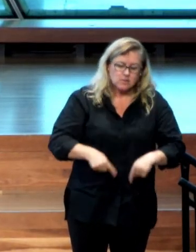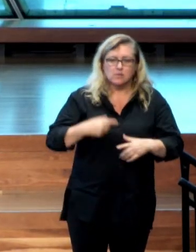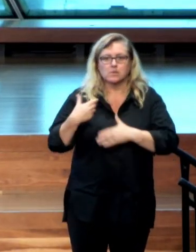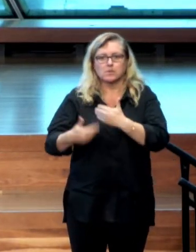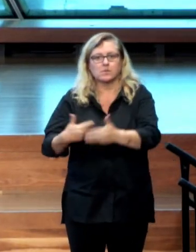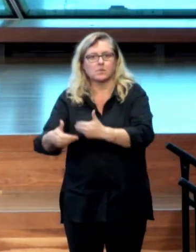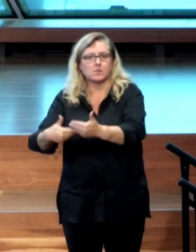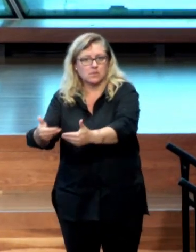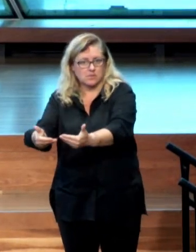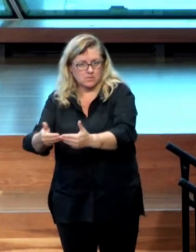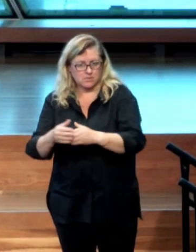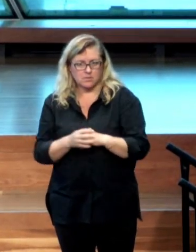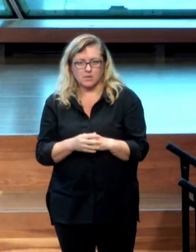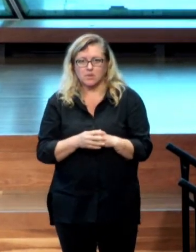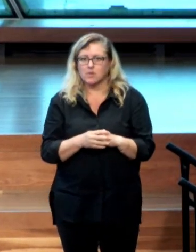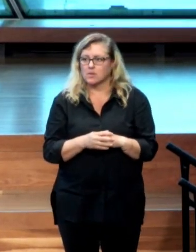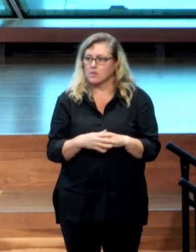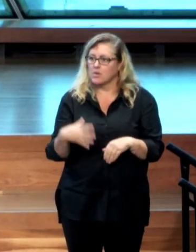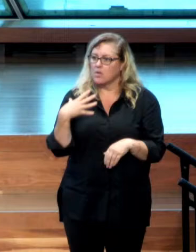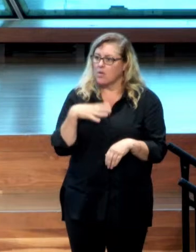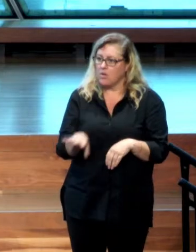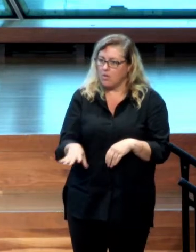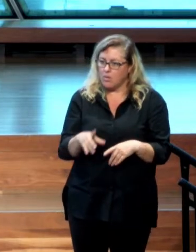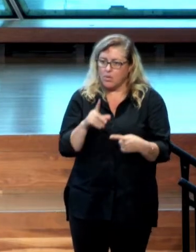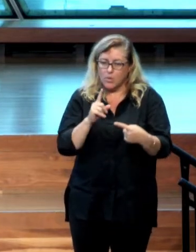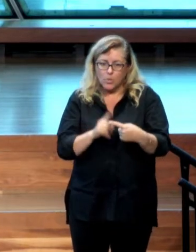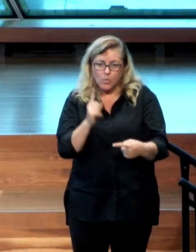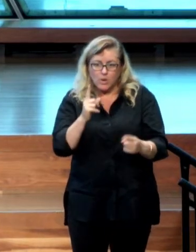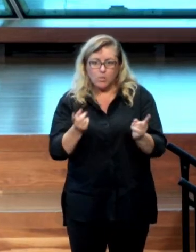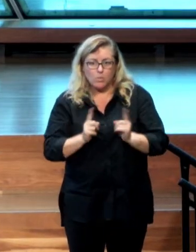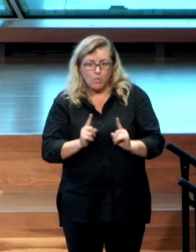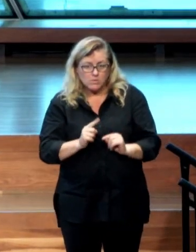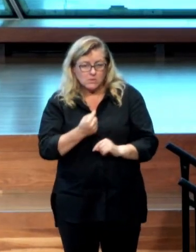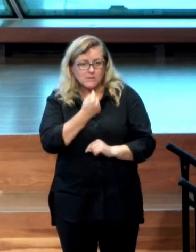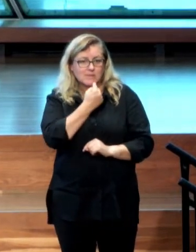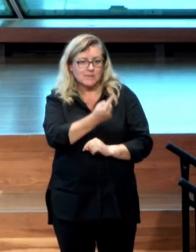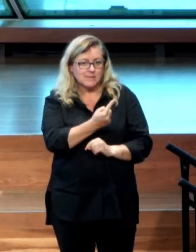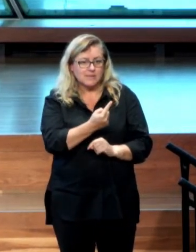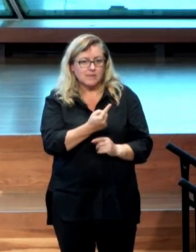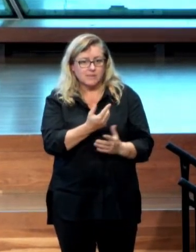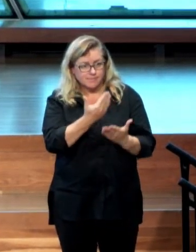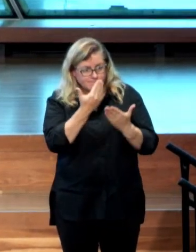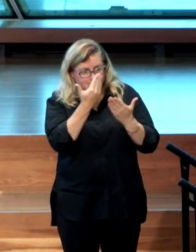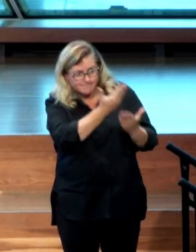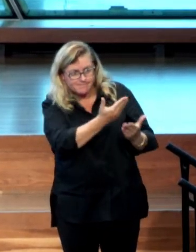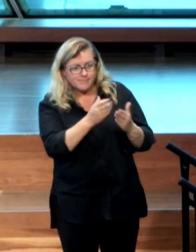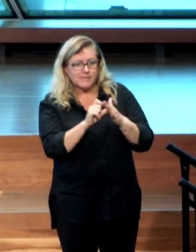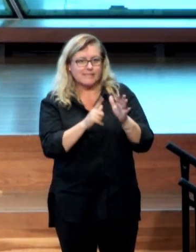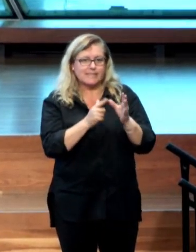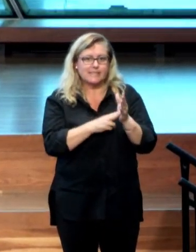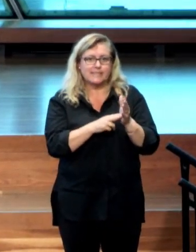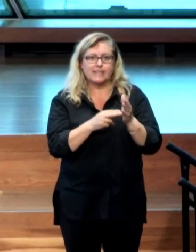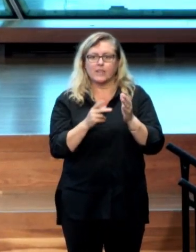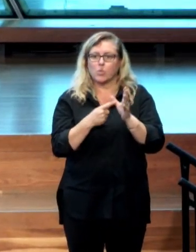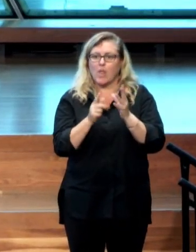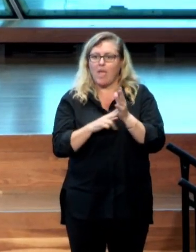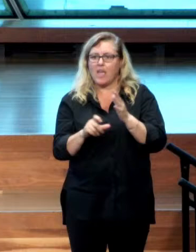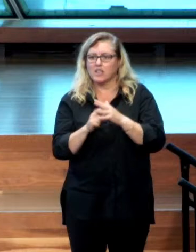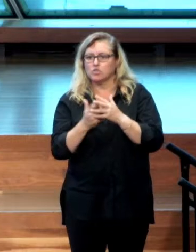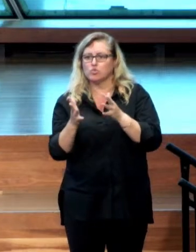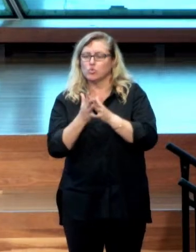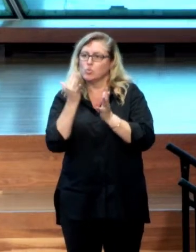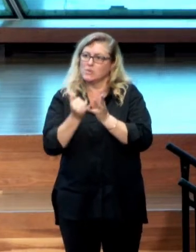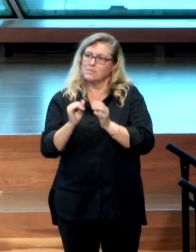writers. And again, I'd just like to quickly really pay homage to Premier Daniel Andrews and his